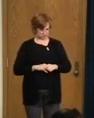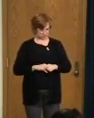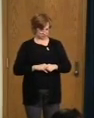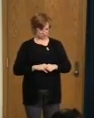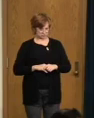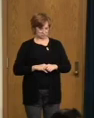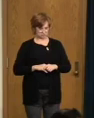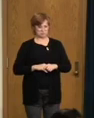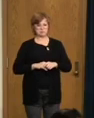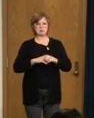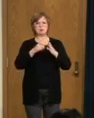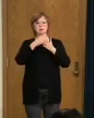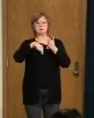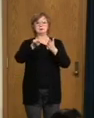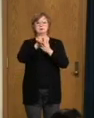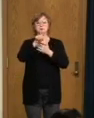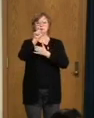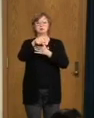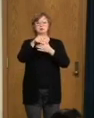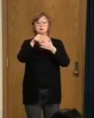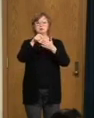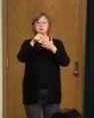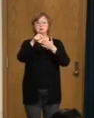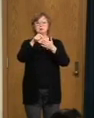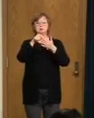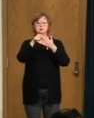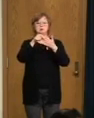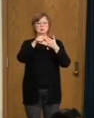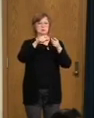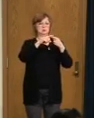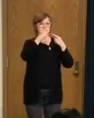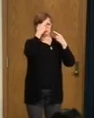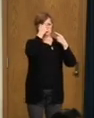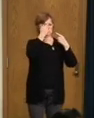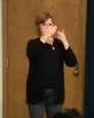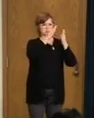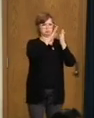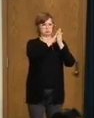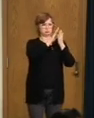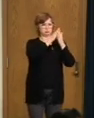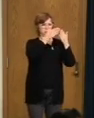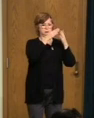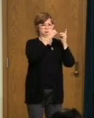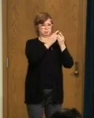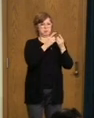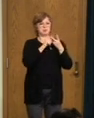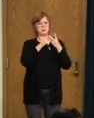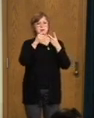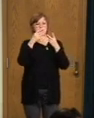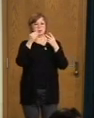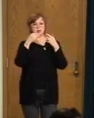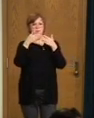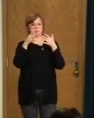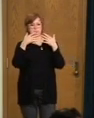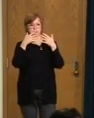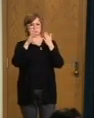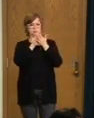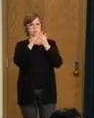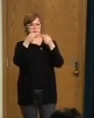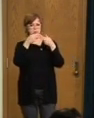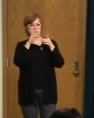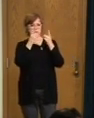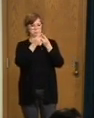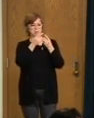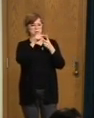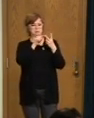of Christmas break for schools, and in Regina here, both the Catholic and public school divisions have decided to switch online for this week and then